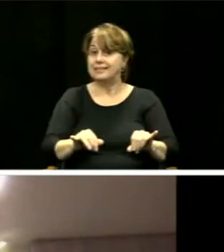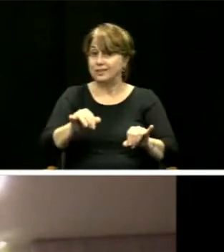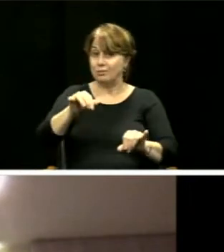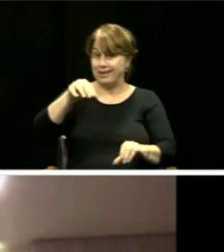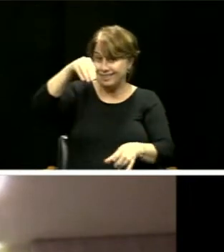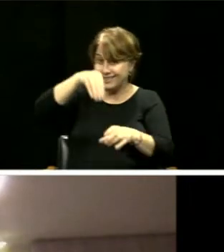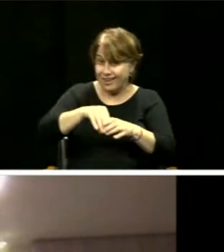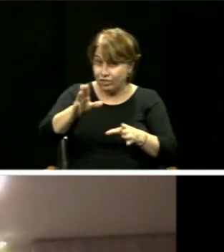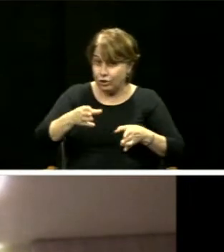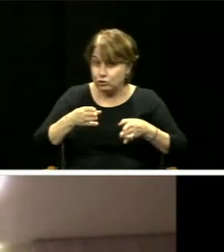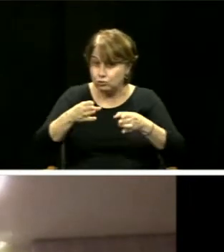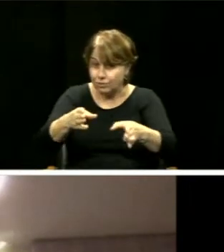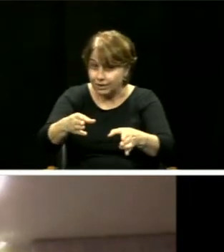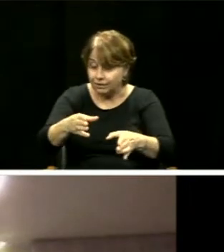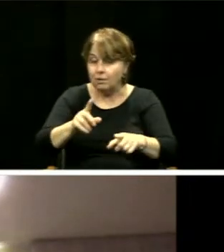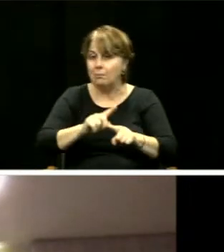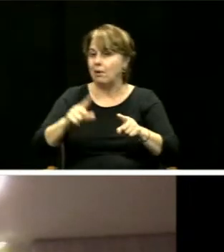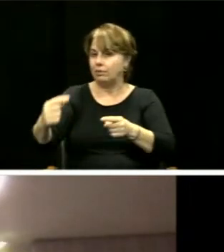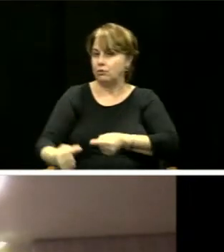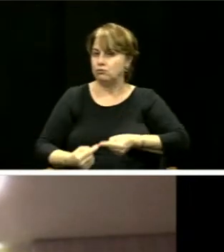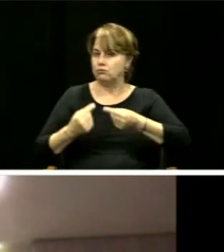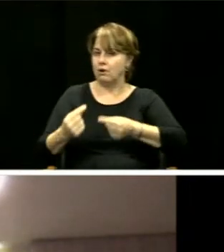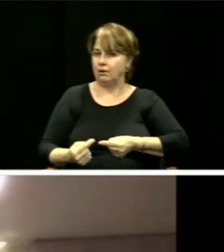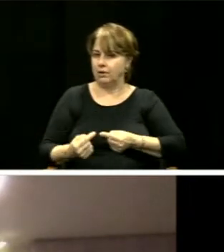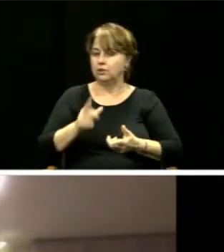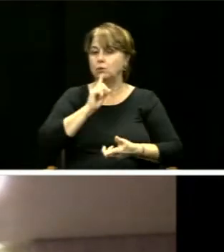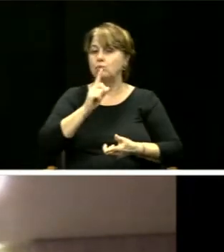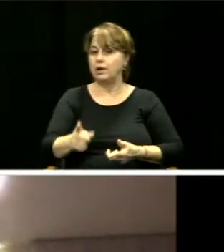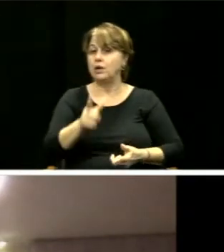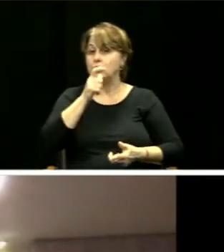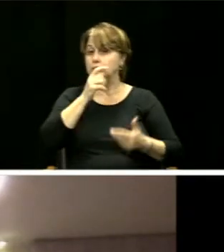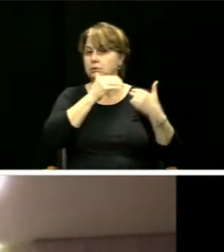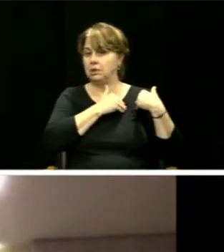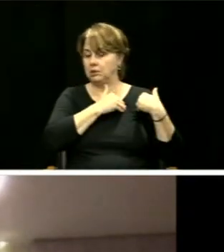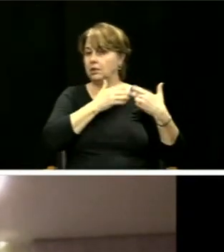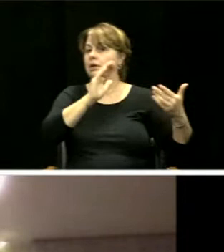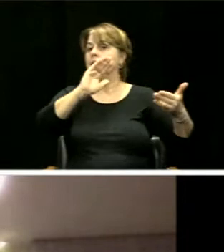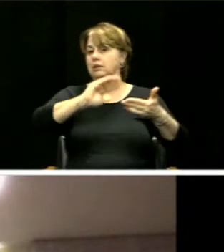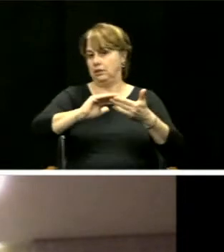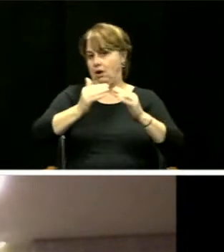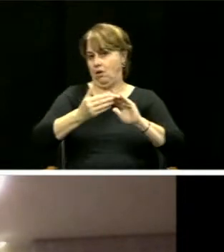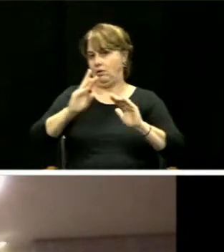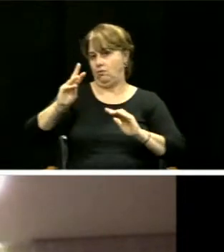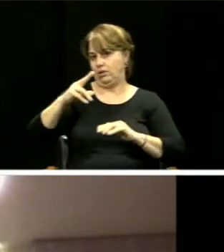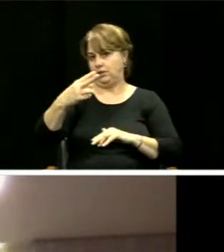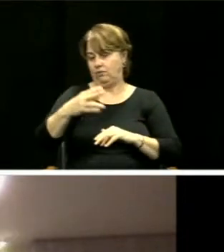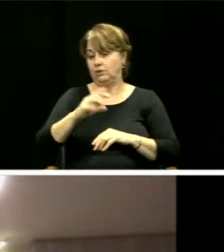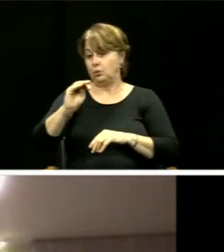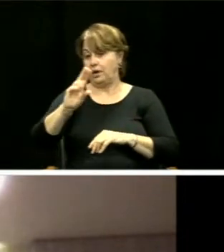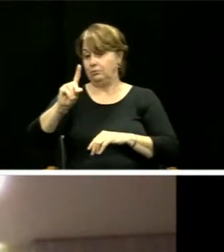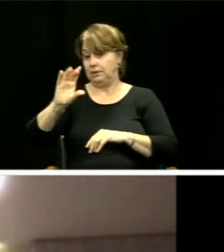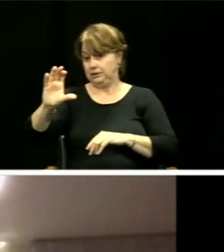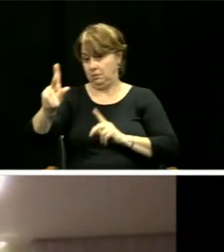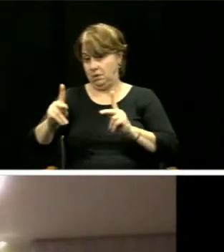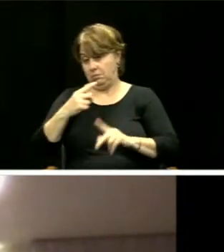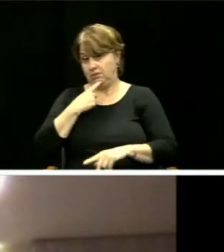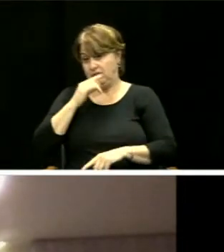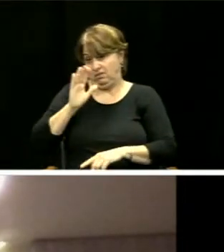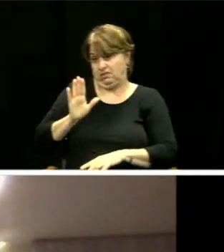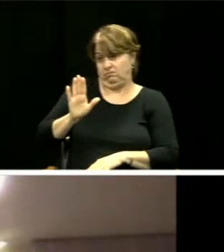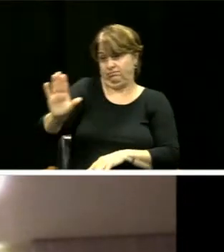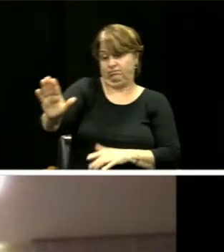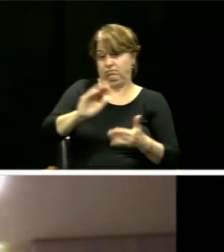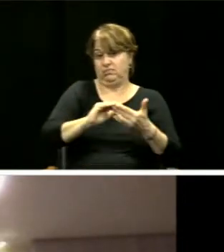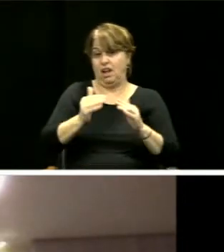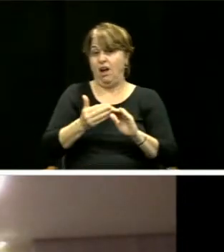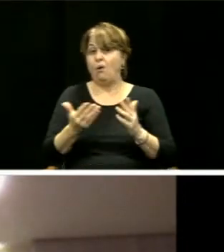difficult time. And it is ultimately a town of West Hartford, according to the people at the MDC that I've spoken to. It's a